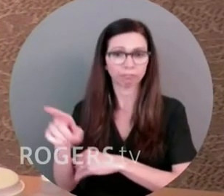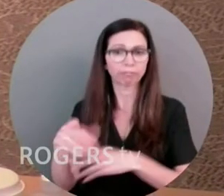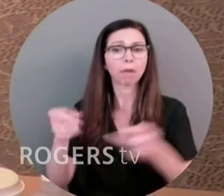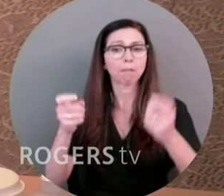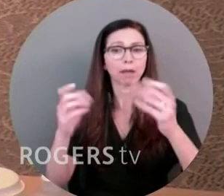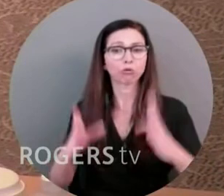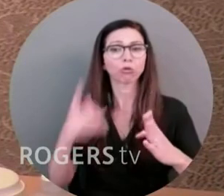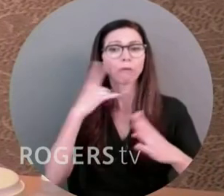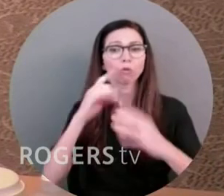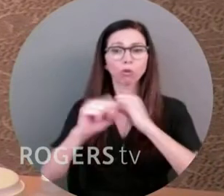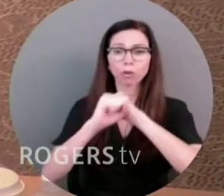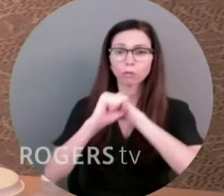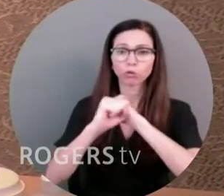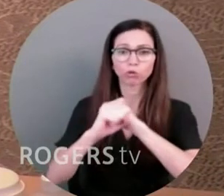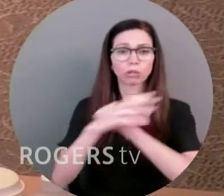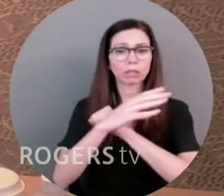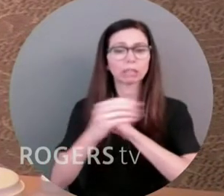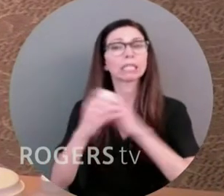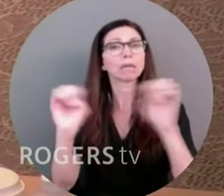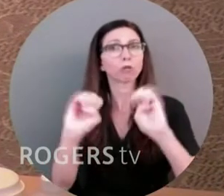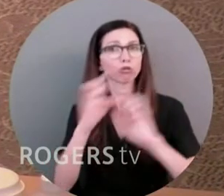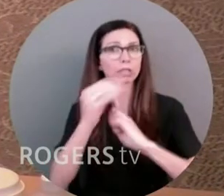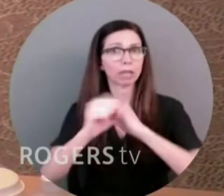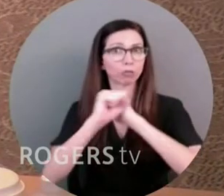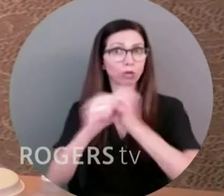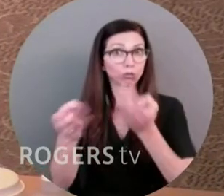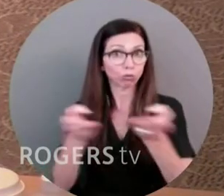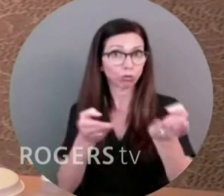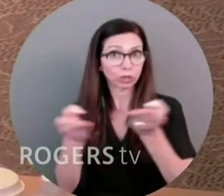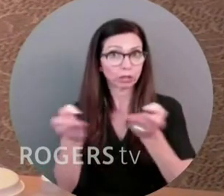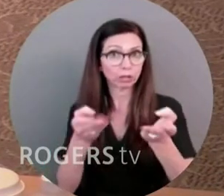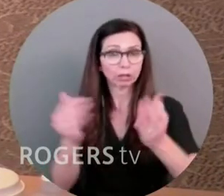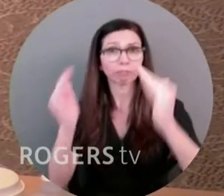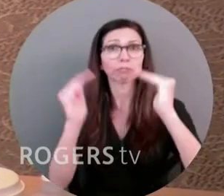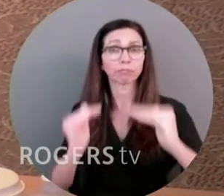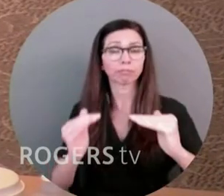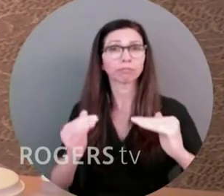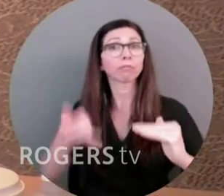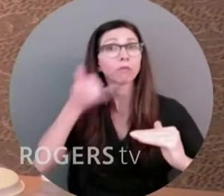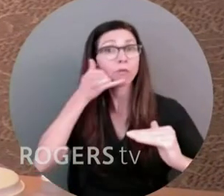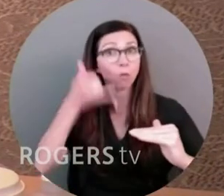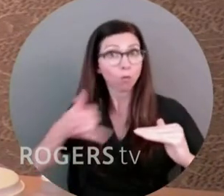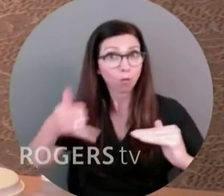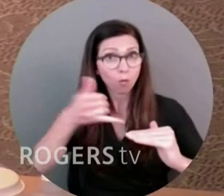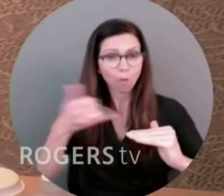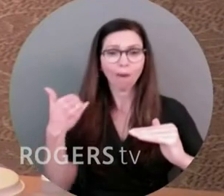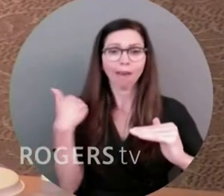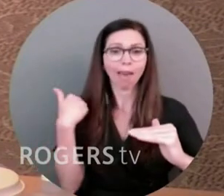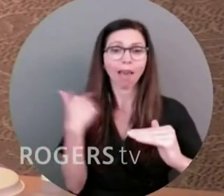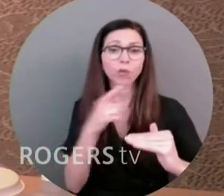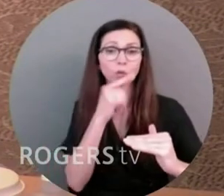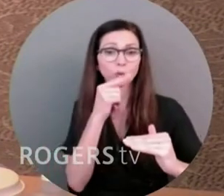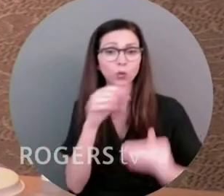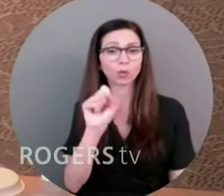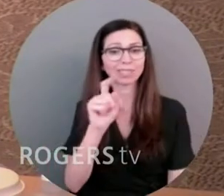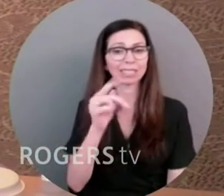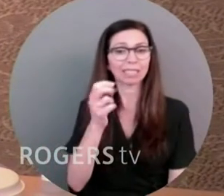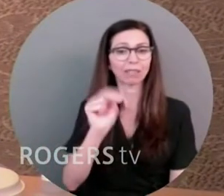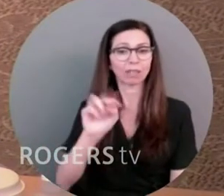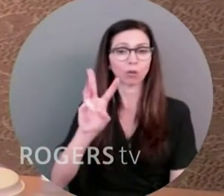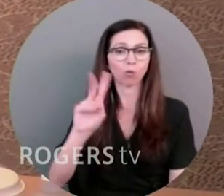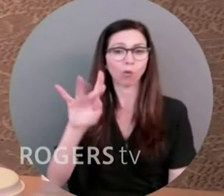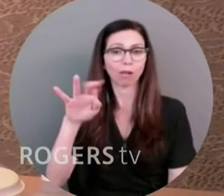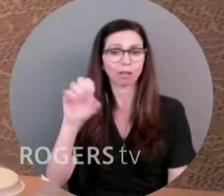et d'urgence. Phoning in au téléphone, we have Stephen Willis, General Manager, Planning, Infrastructure and